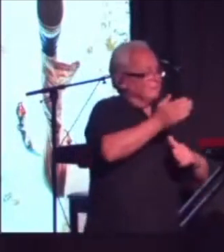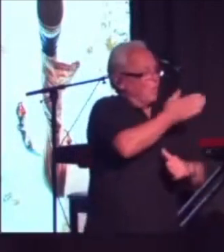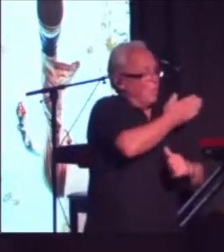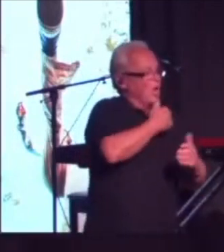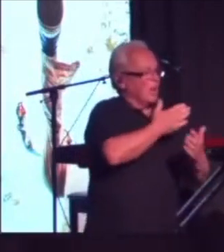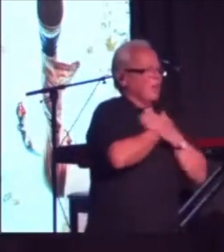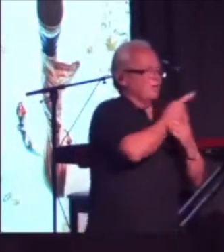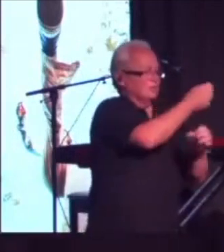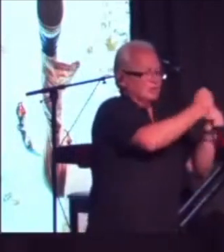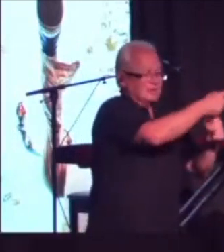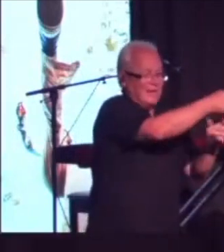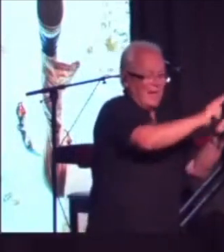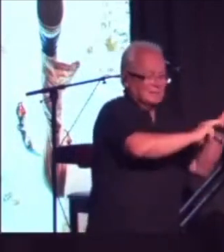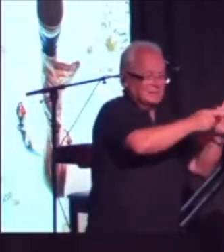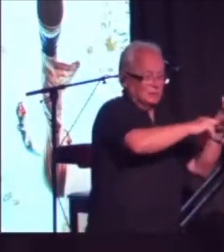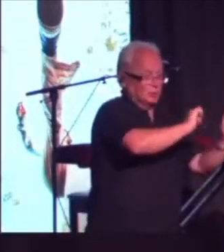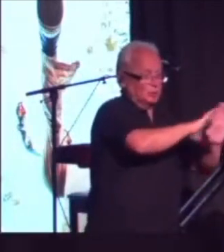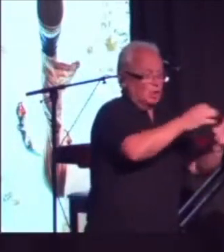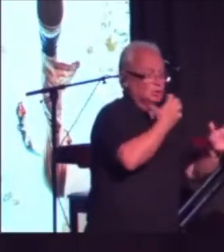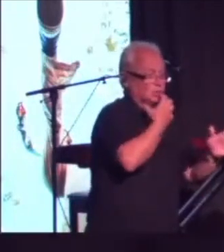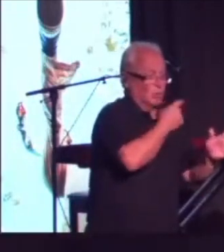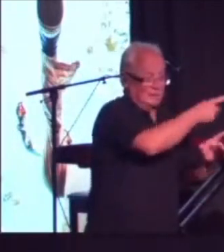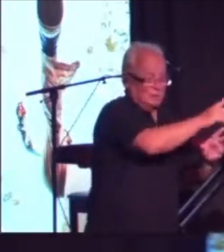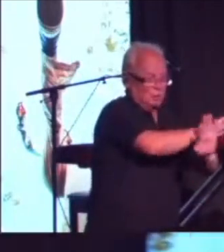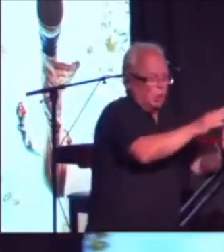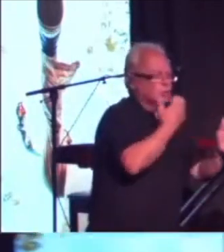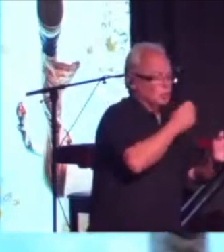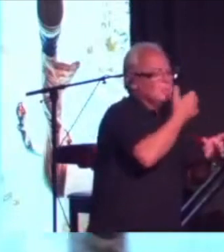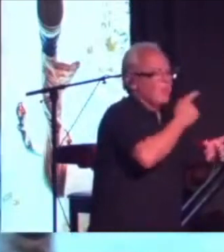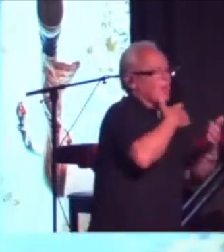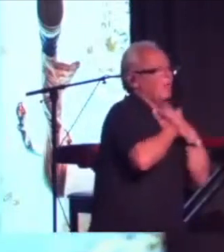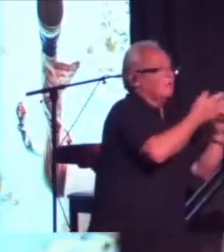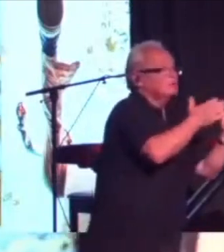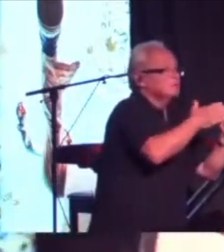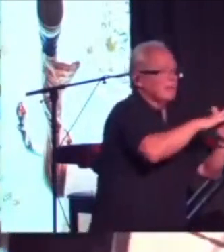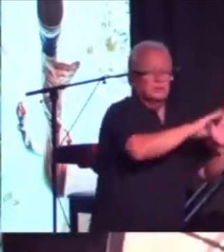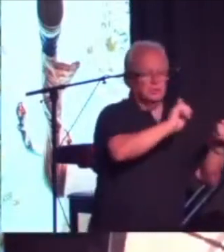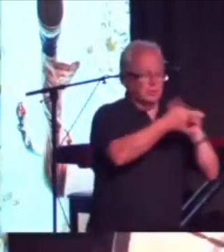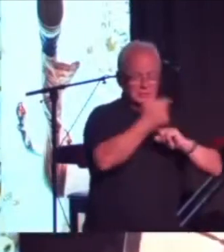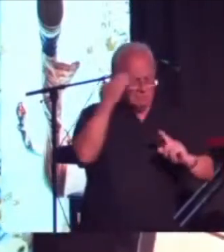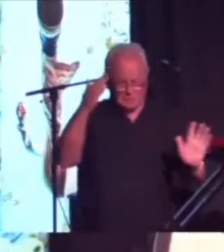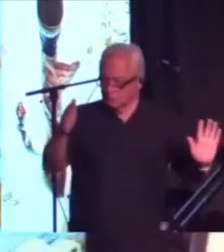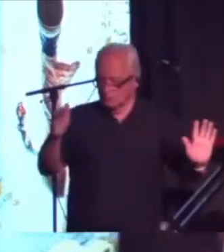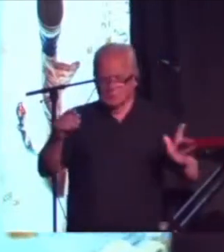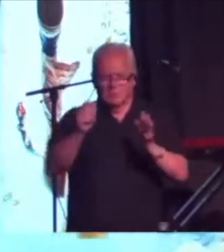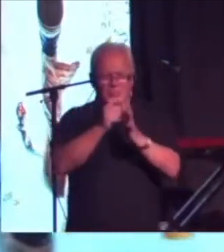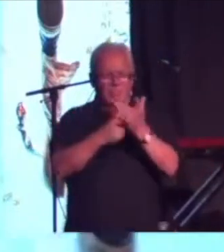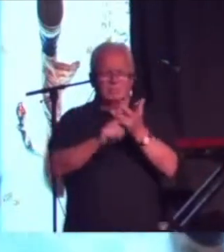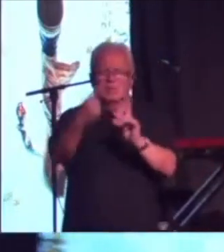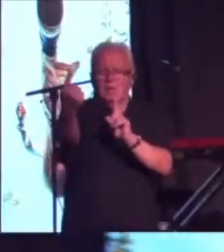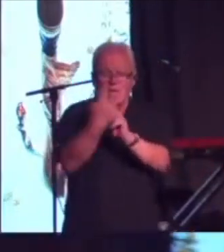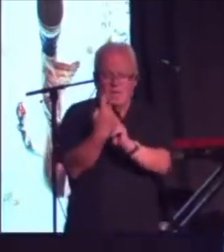confront him on it. And so Paul went, and the Bible says, I opposed him to his face and says, Peter, what you're doing is wrong. It's